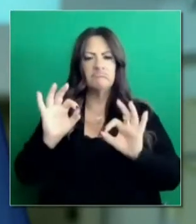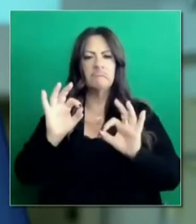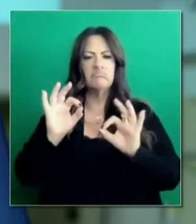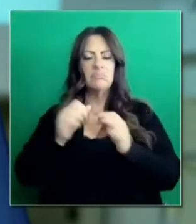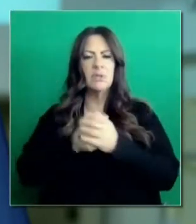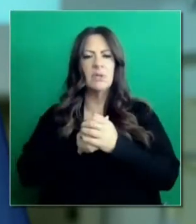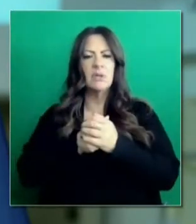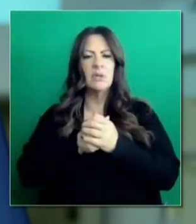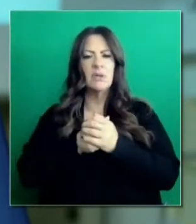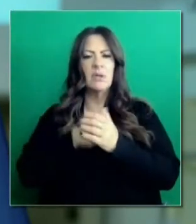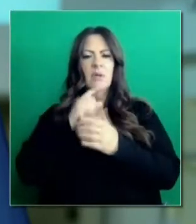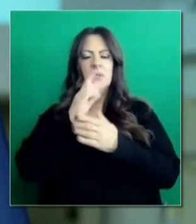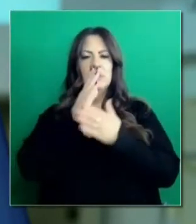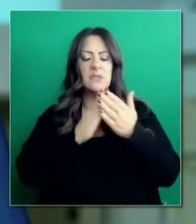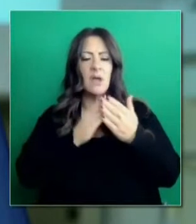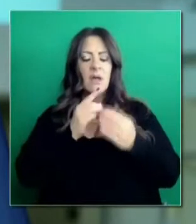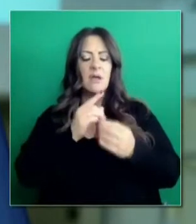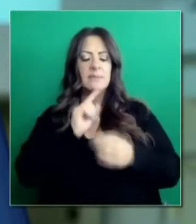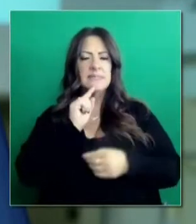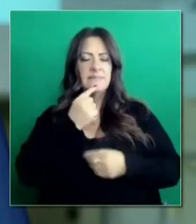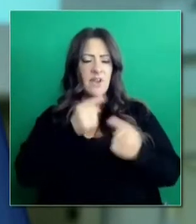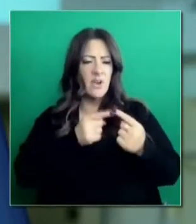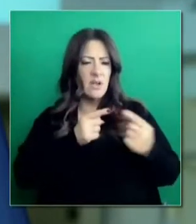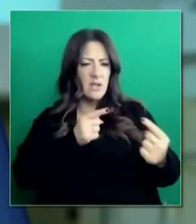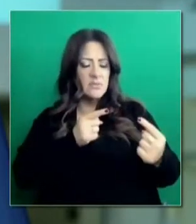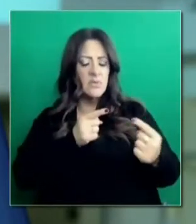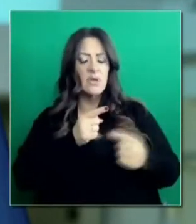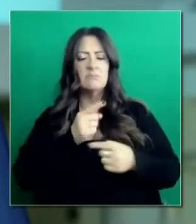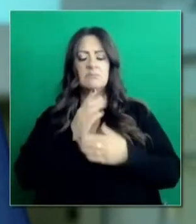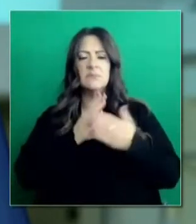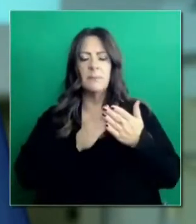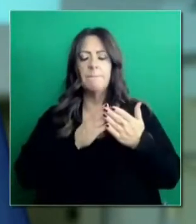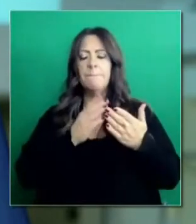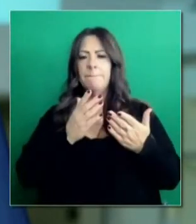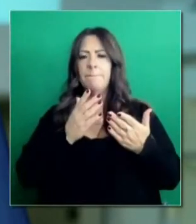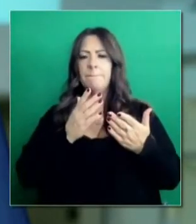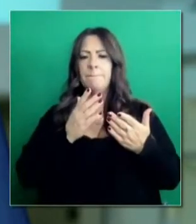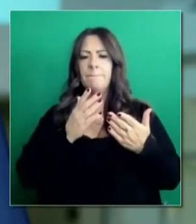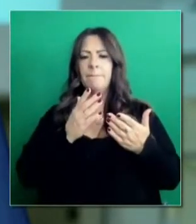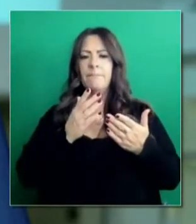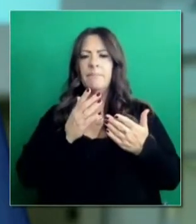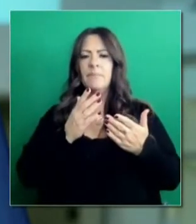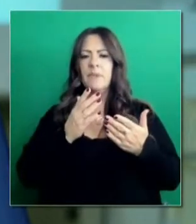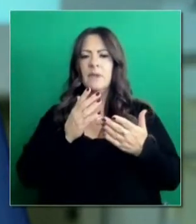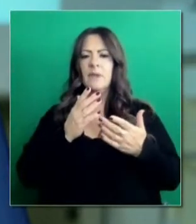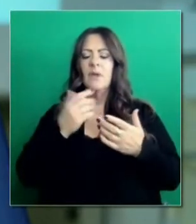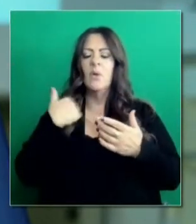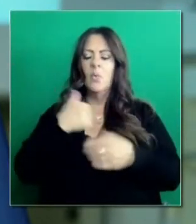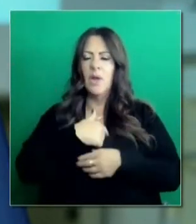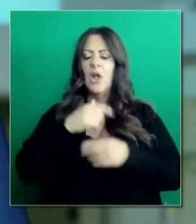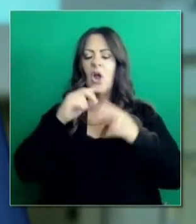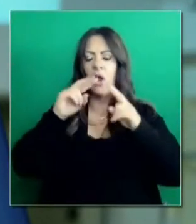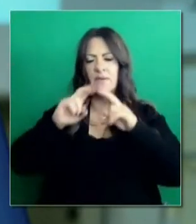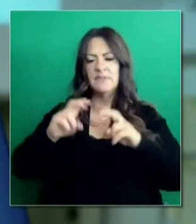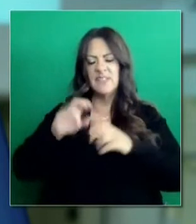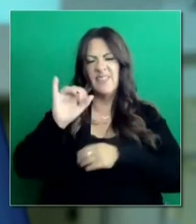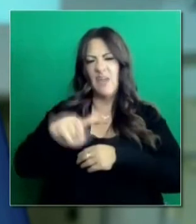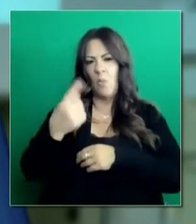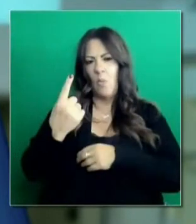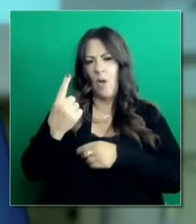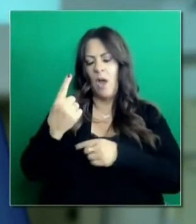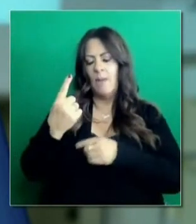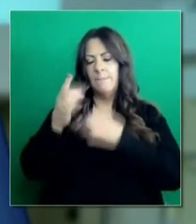dire consequences related to clinical interventions, including vaccines. But we are looking at this very closely and still